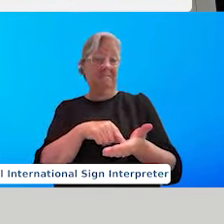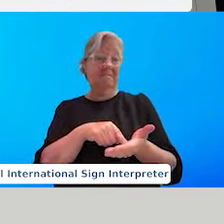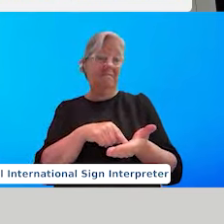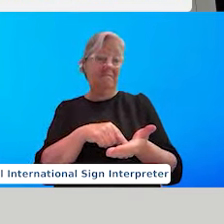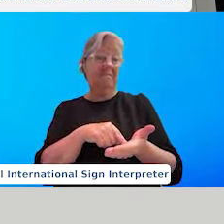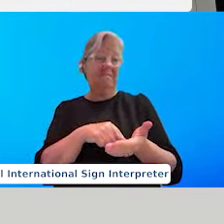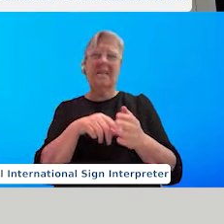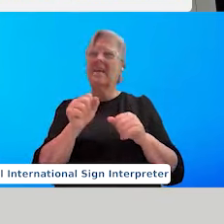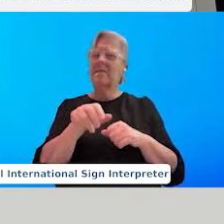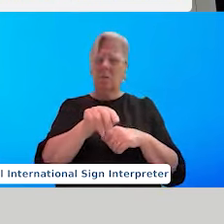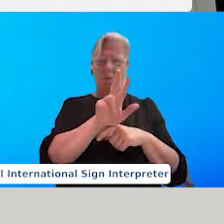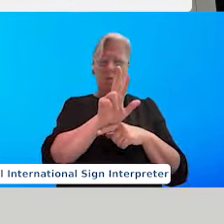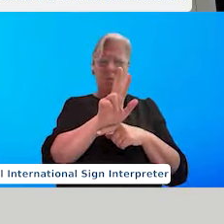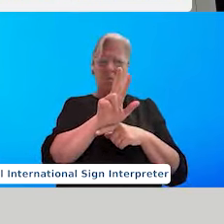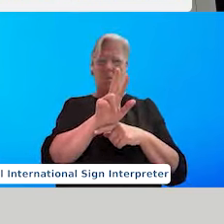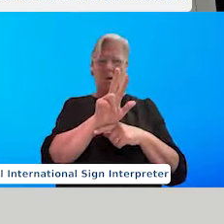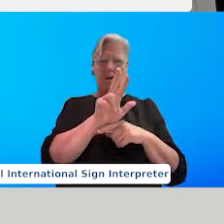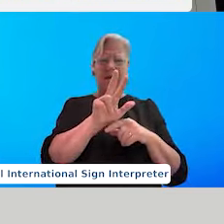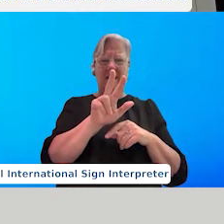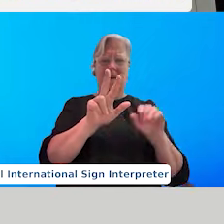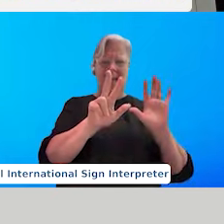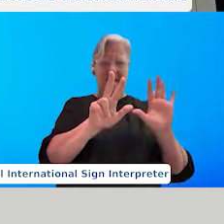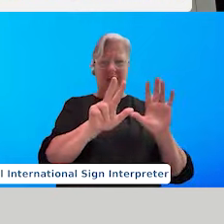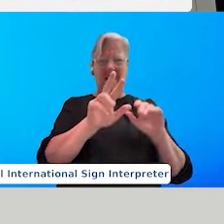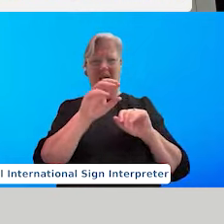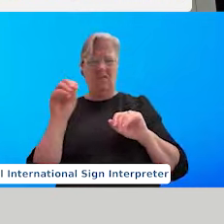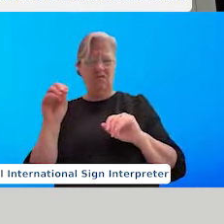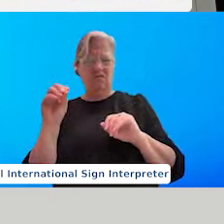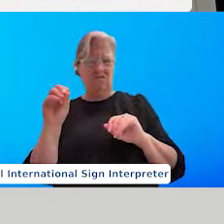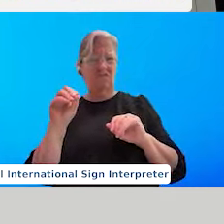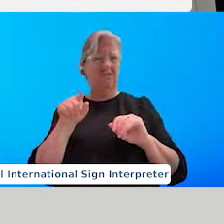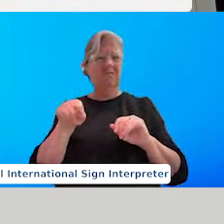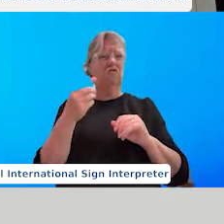the allowance, the pension. Of course, any registered